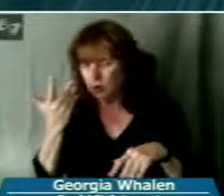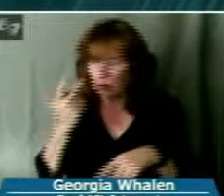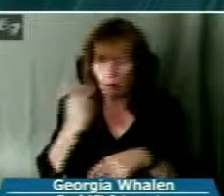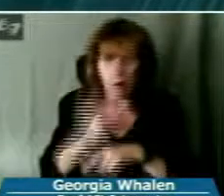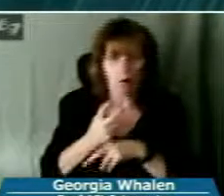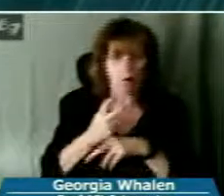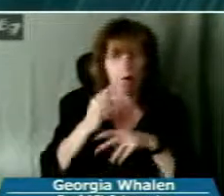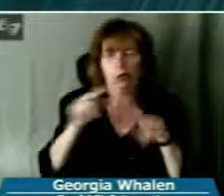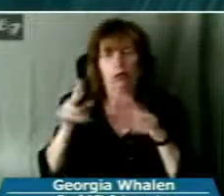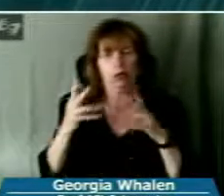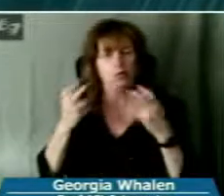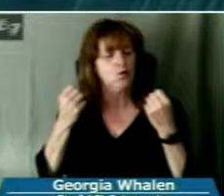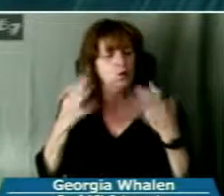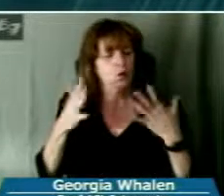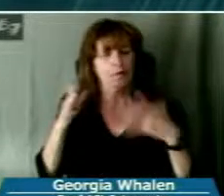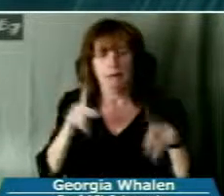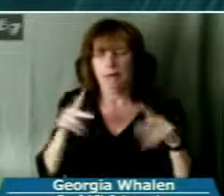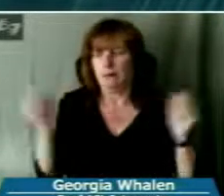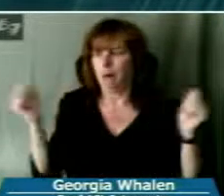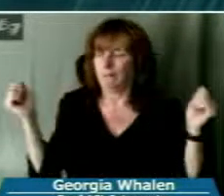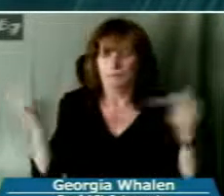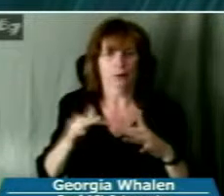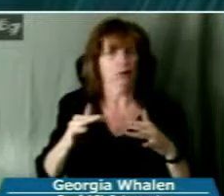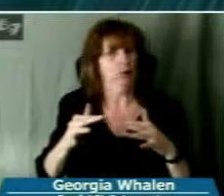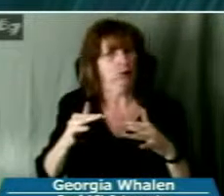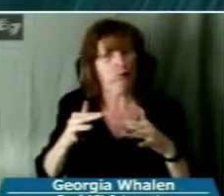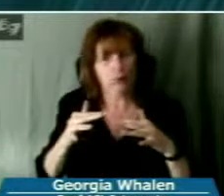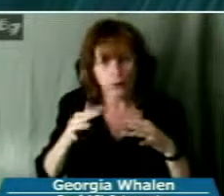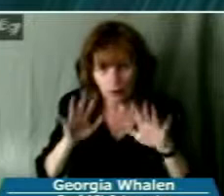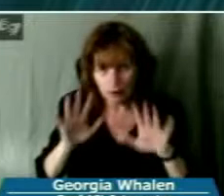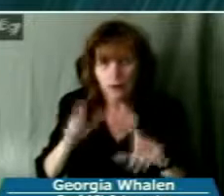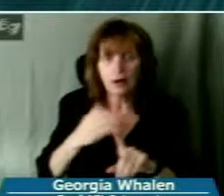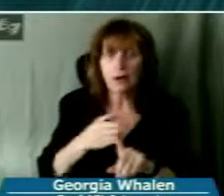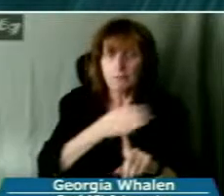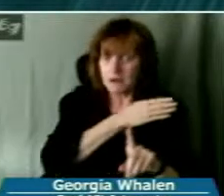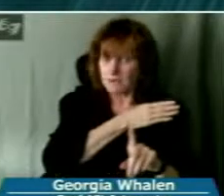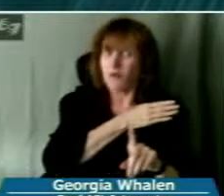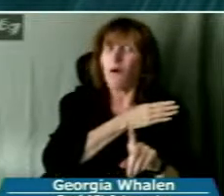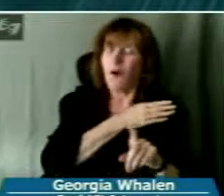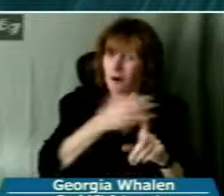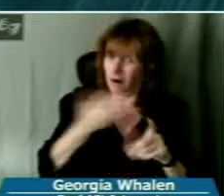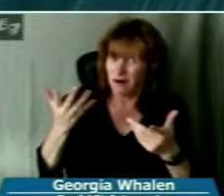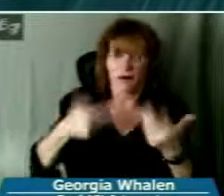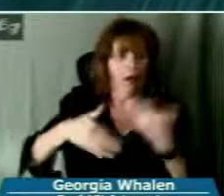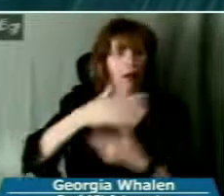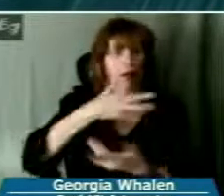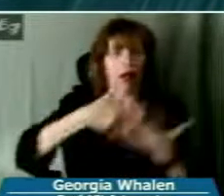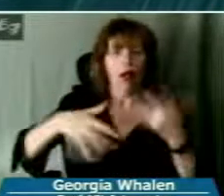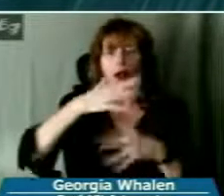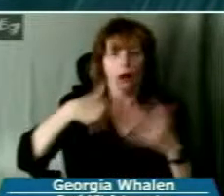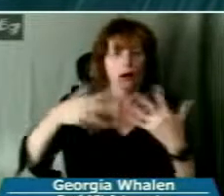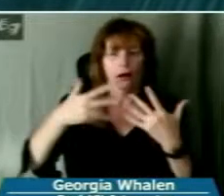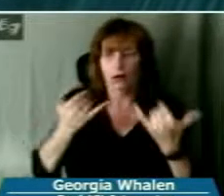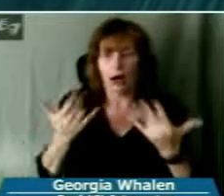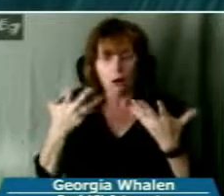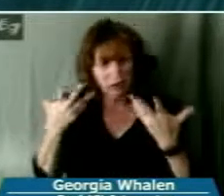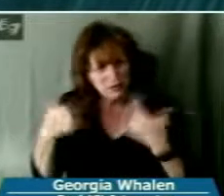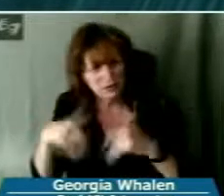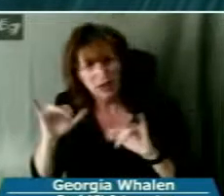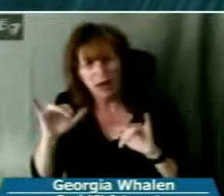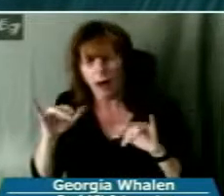problem pre-pandemic, and it certainly continues to be a problem today. Far too many people accessing these